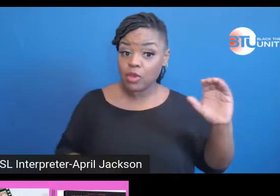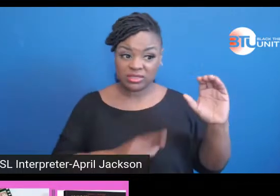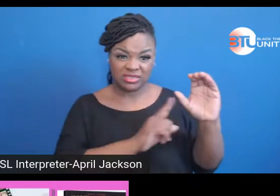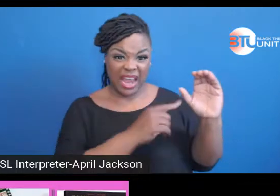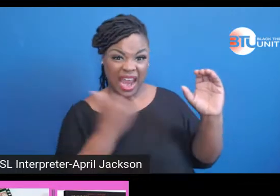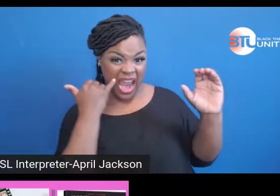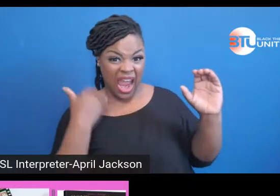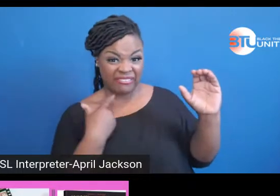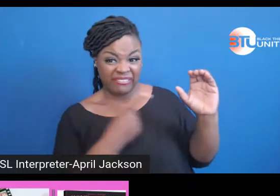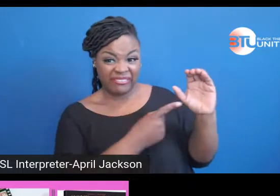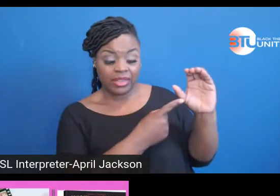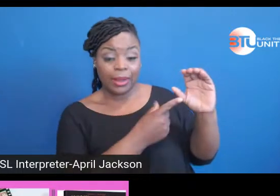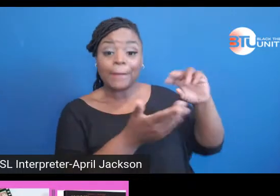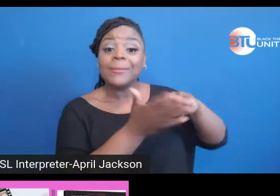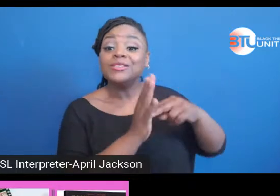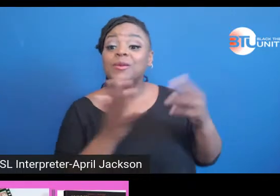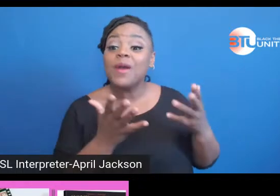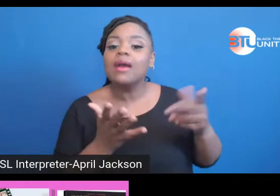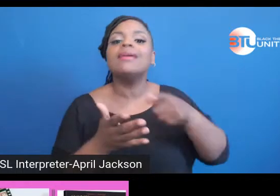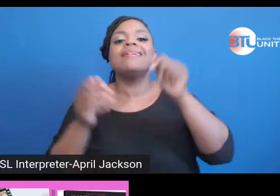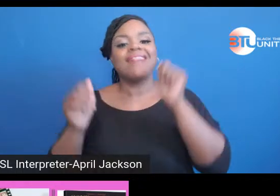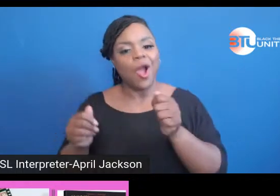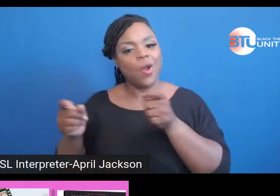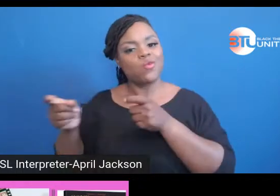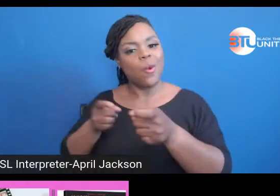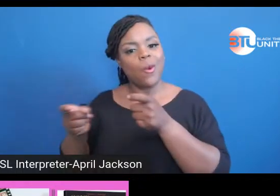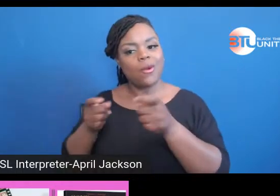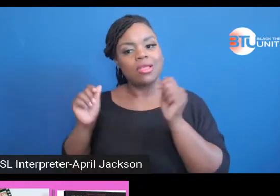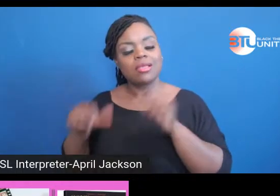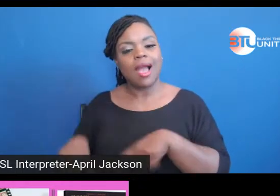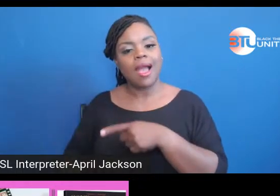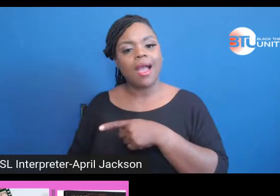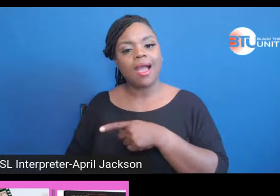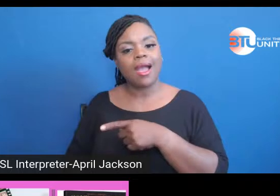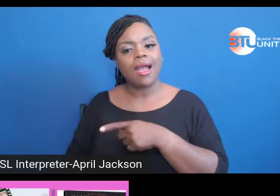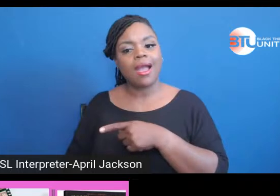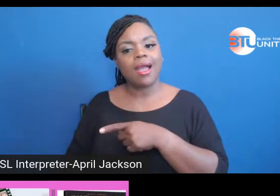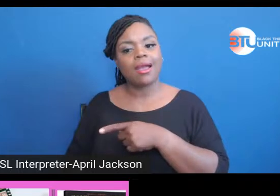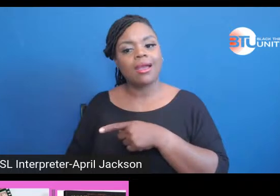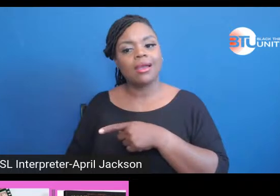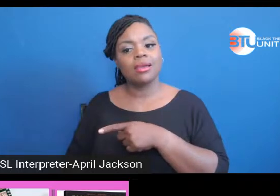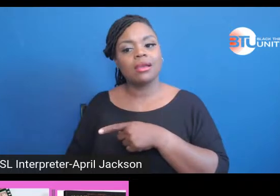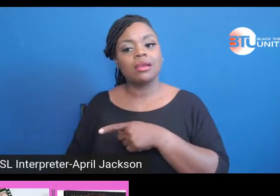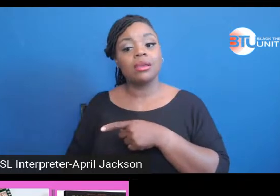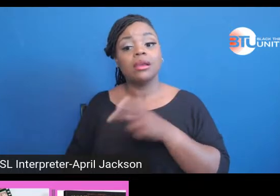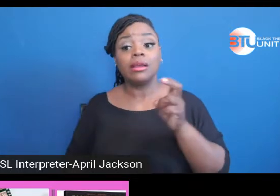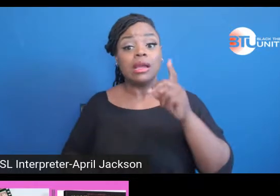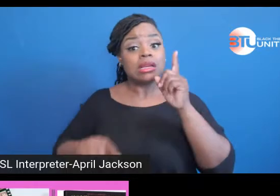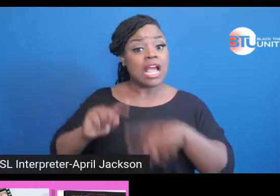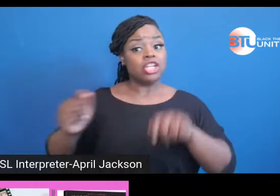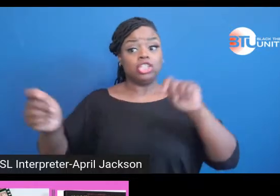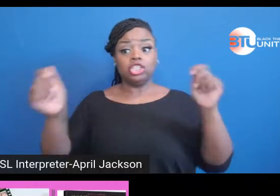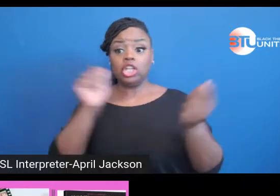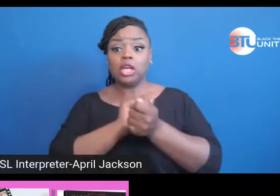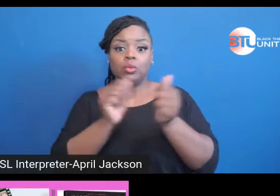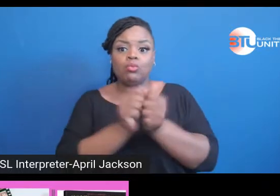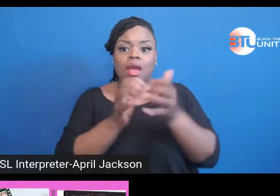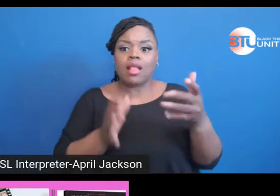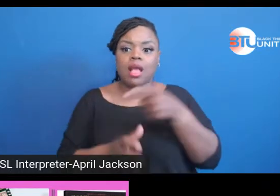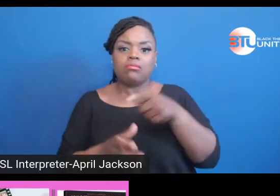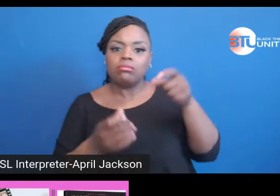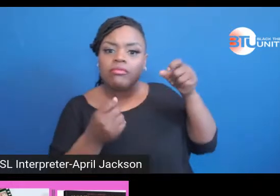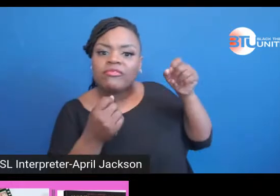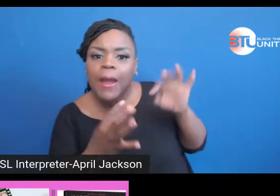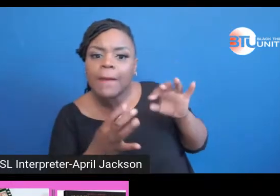in terms of, no changes can really be made without their input. They often have a lot of input